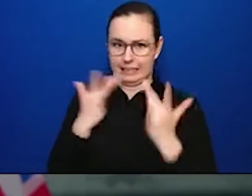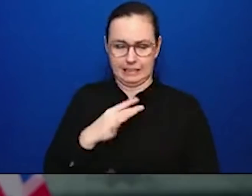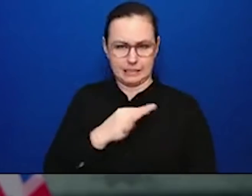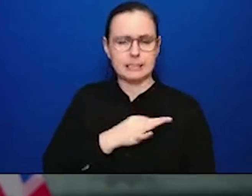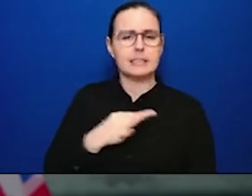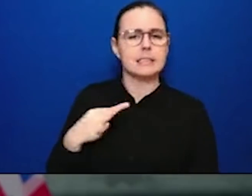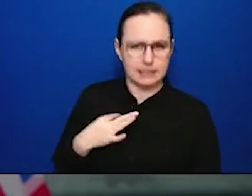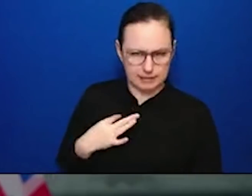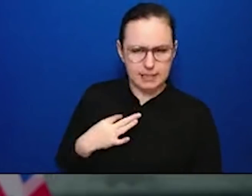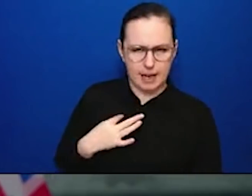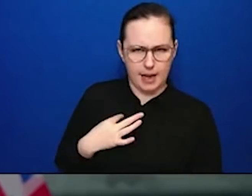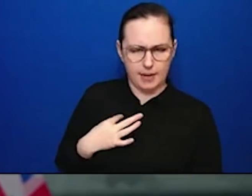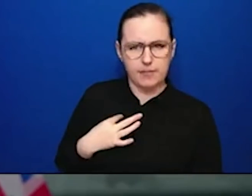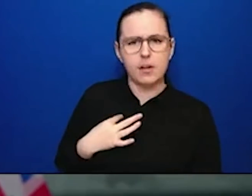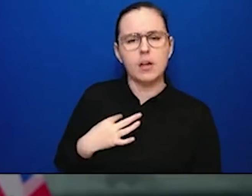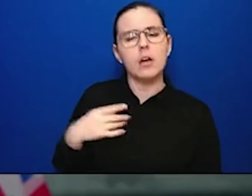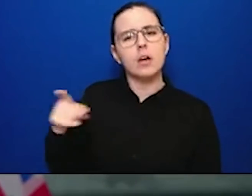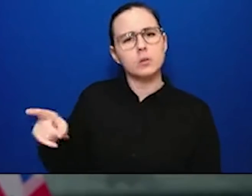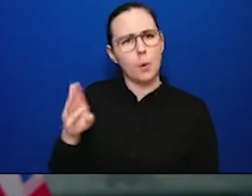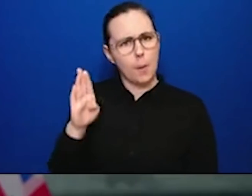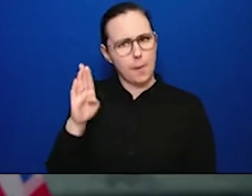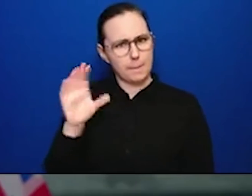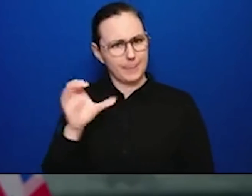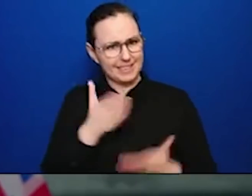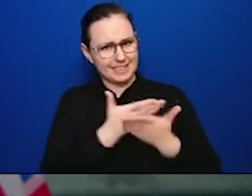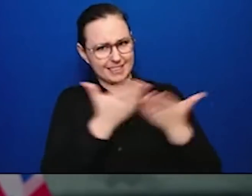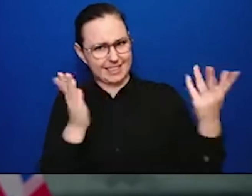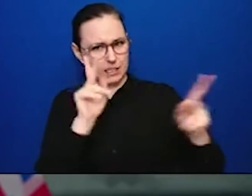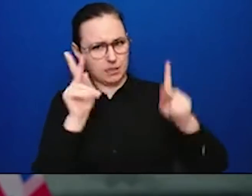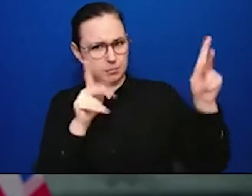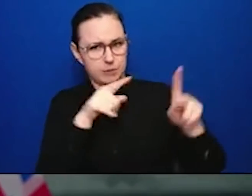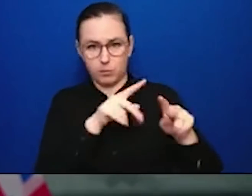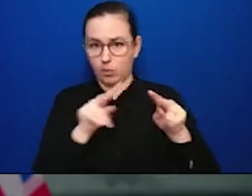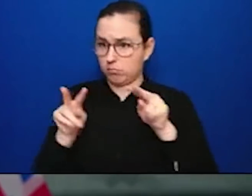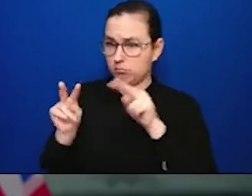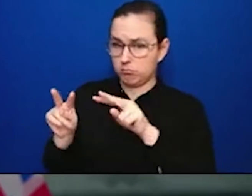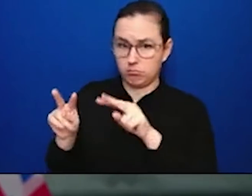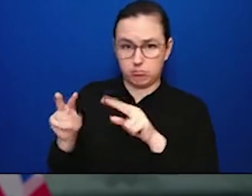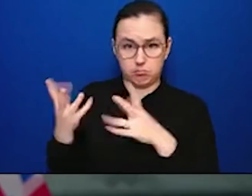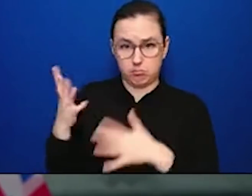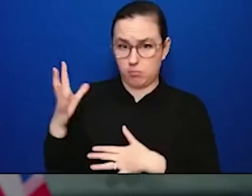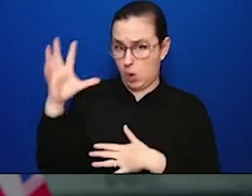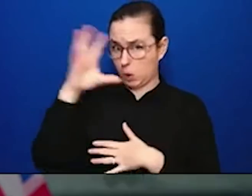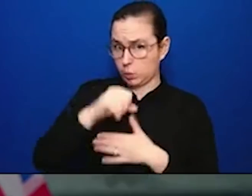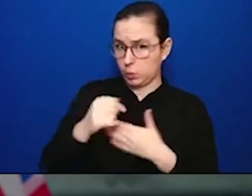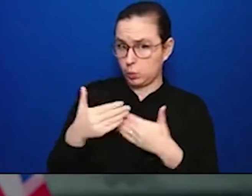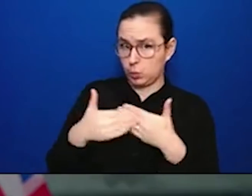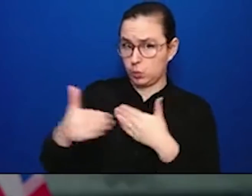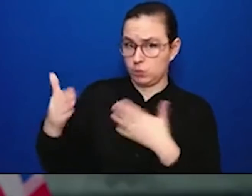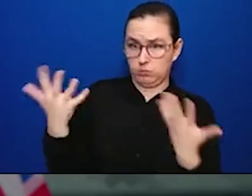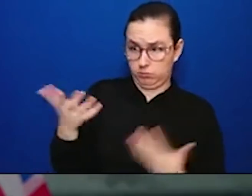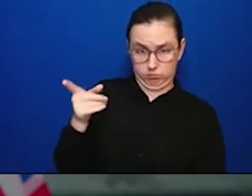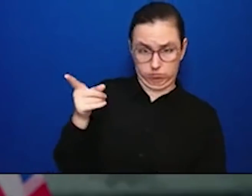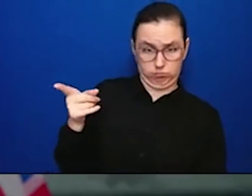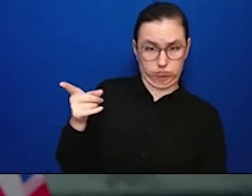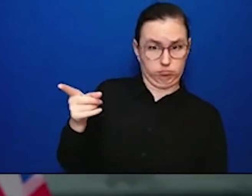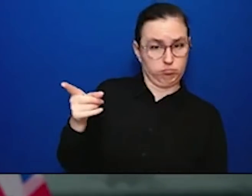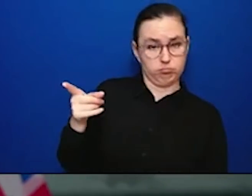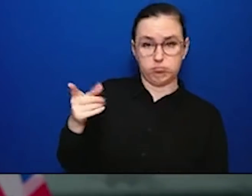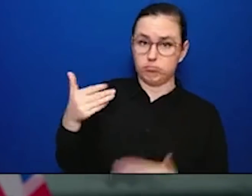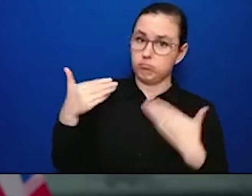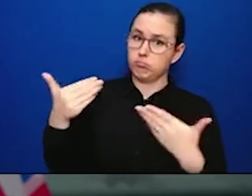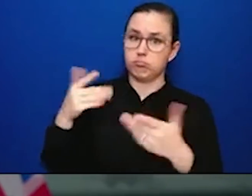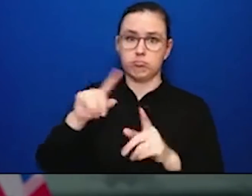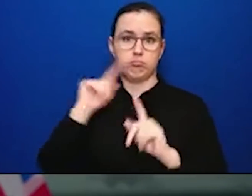longer anticipate that you are going to put restrictions in place and rather count